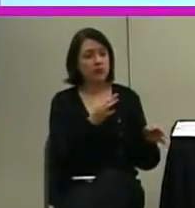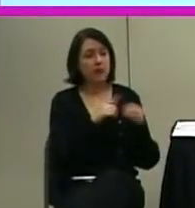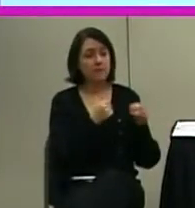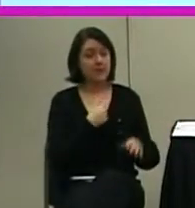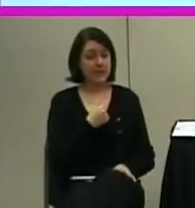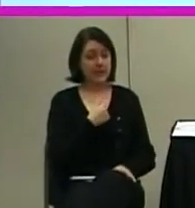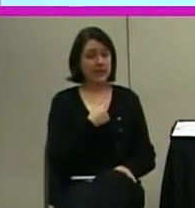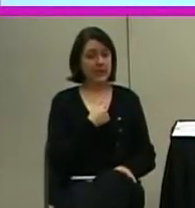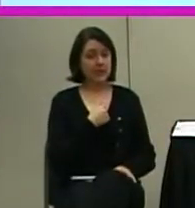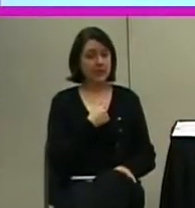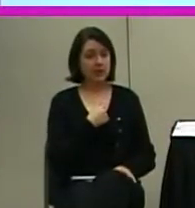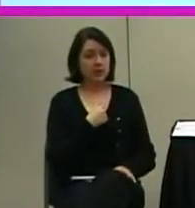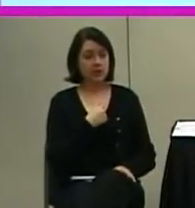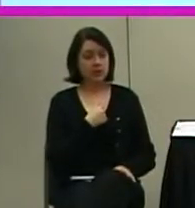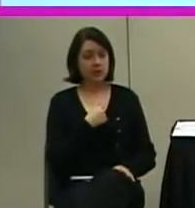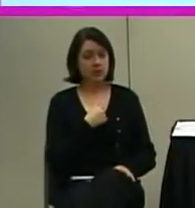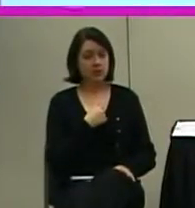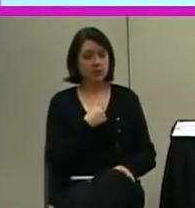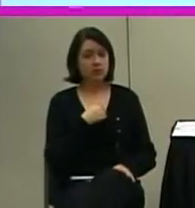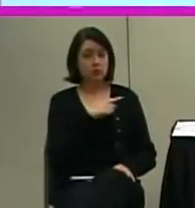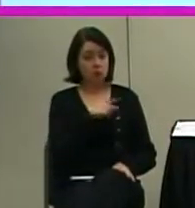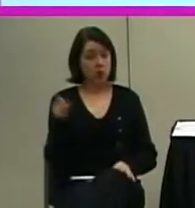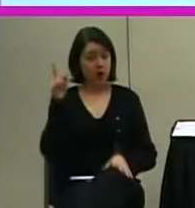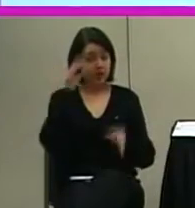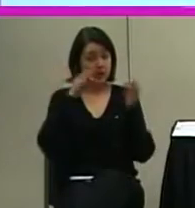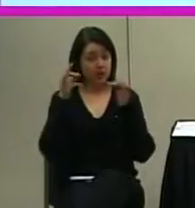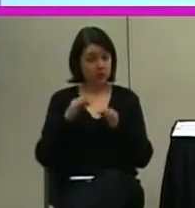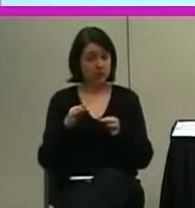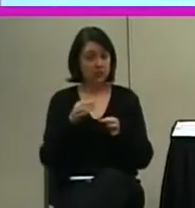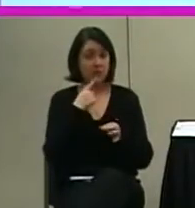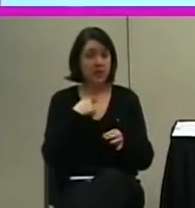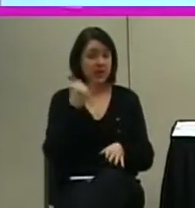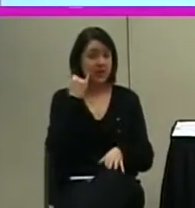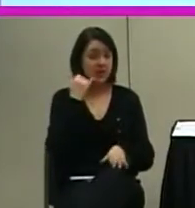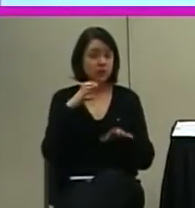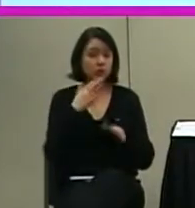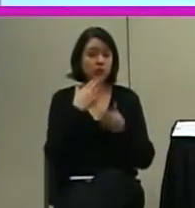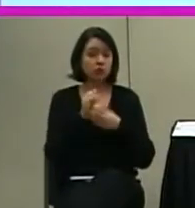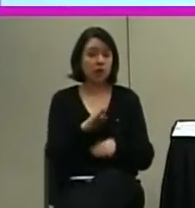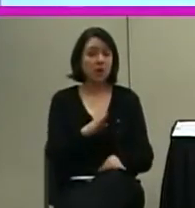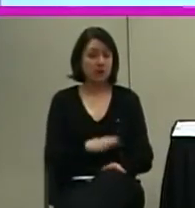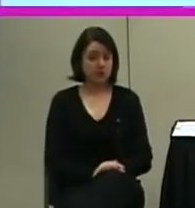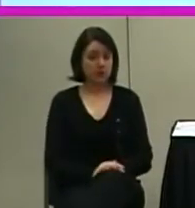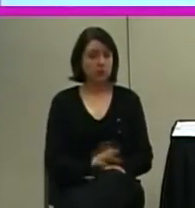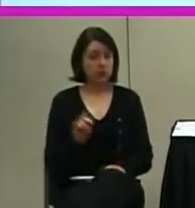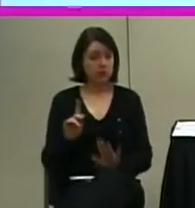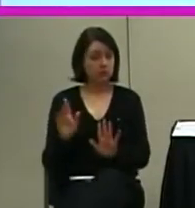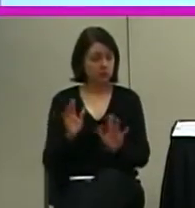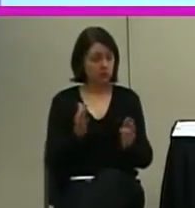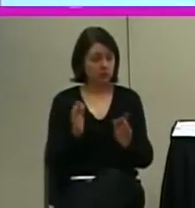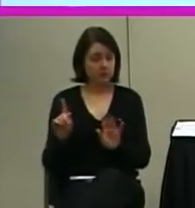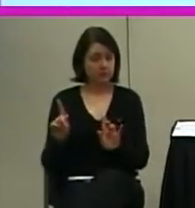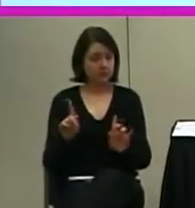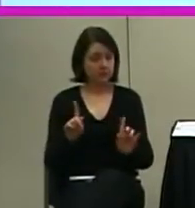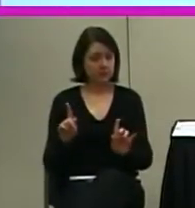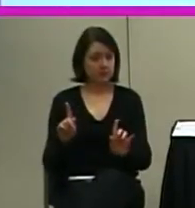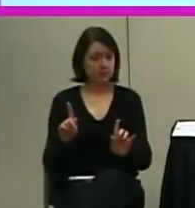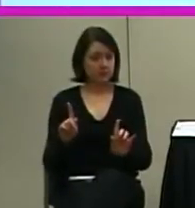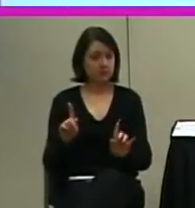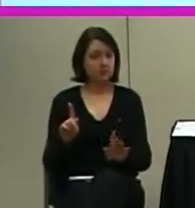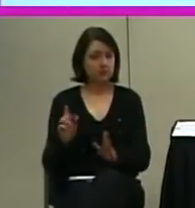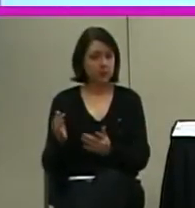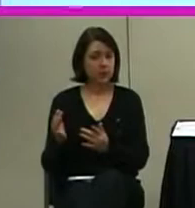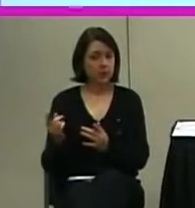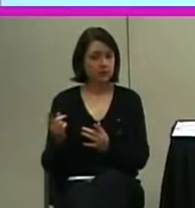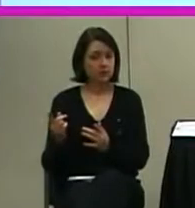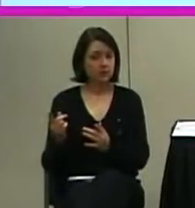me. What are judges? Judges. I want you to tell me if I'm doing a good job. Hang on a second, just a second. Hang on a